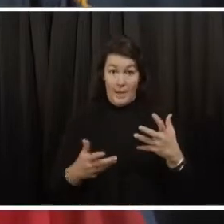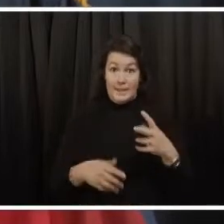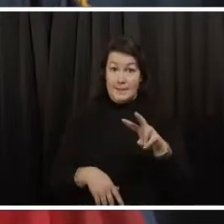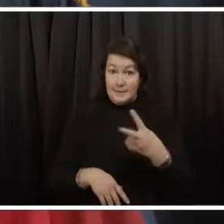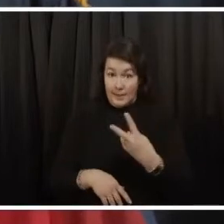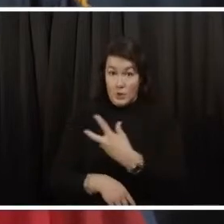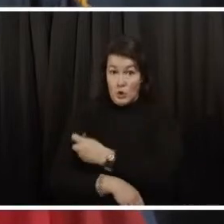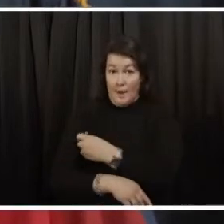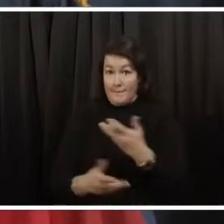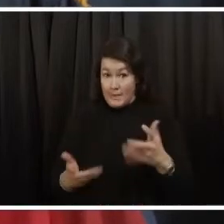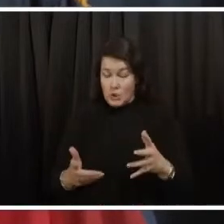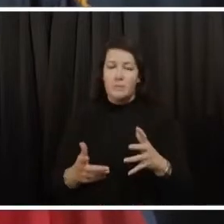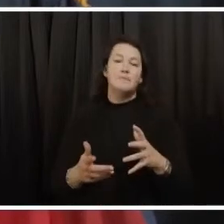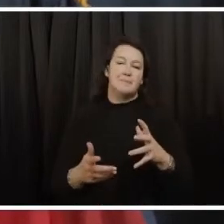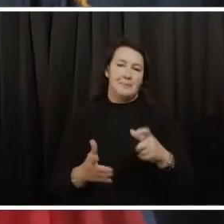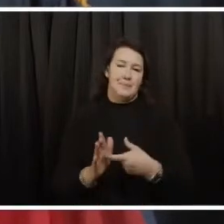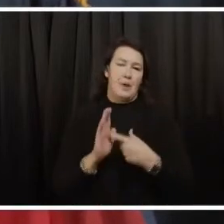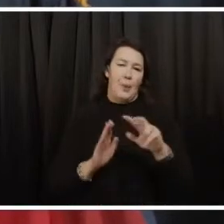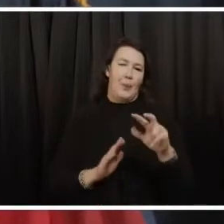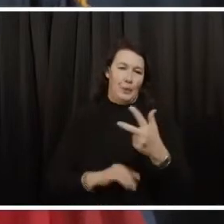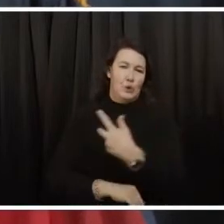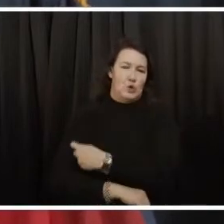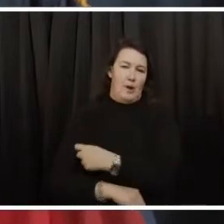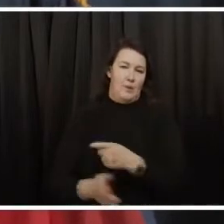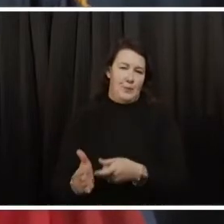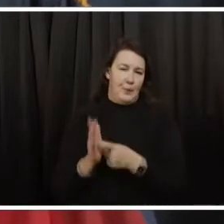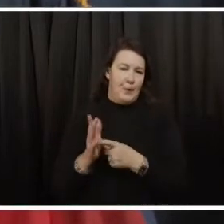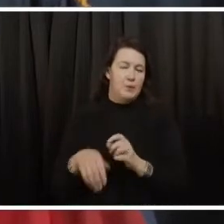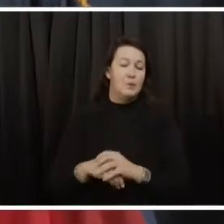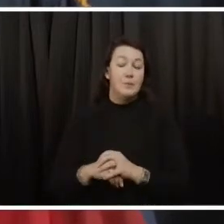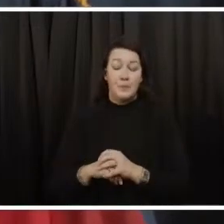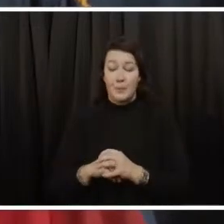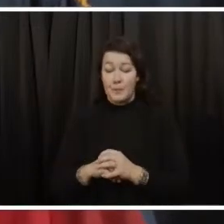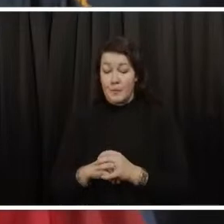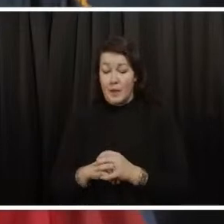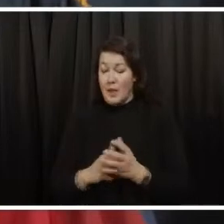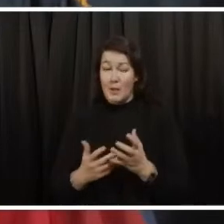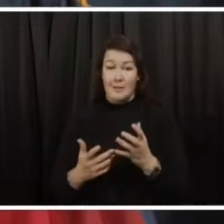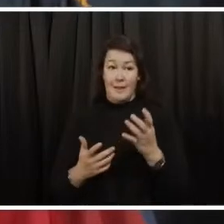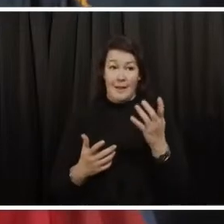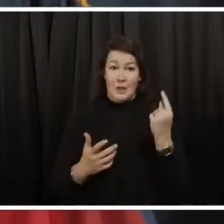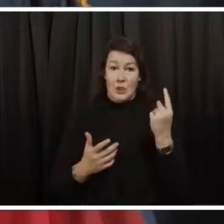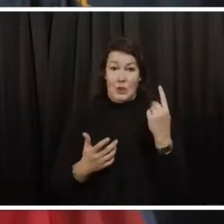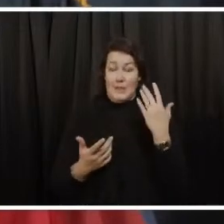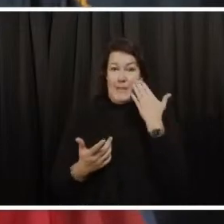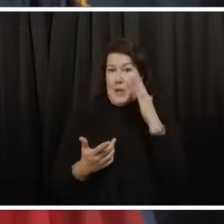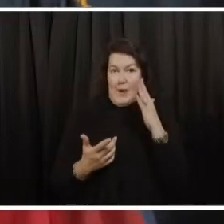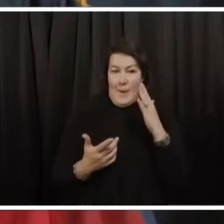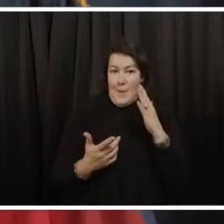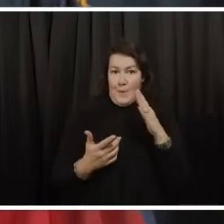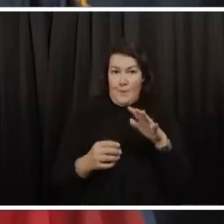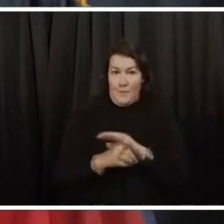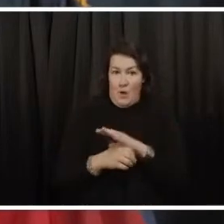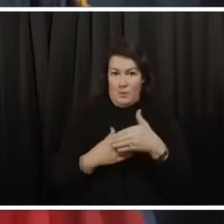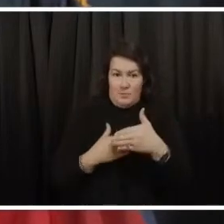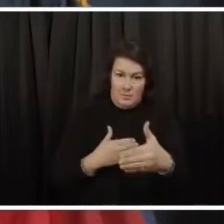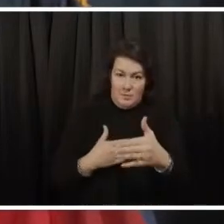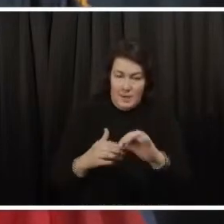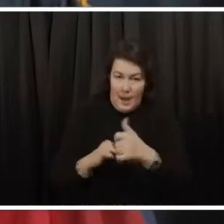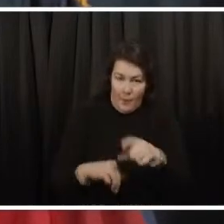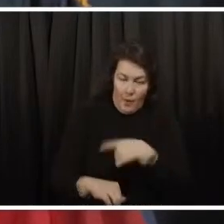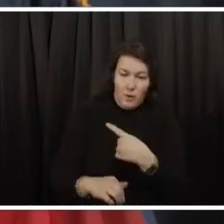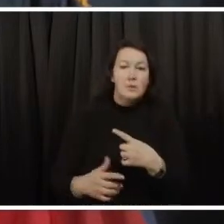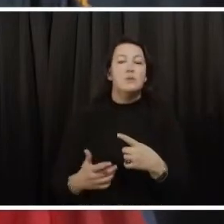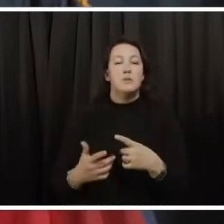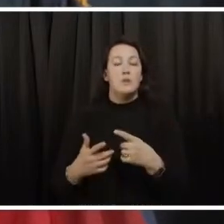3 vaccines are necessary. That wasn't known a year ago. It is known today. Dr. Hurley will walk through the additional level of protection. To be clear,